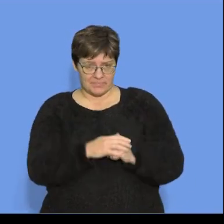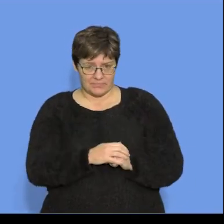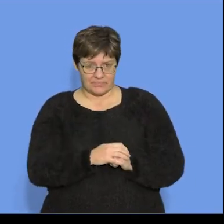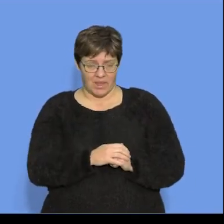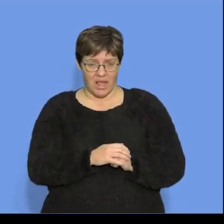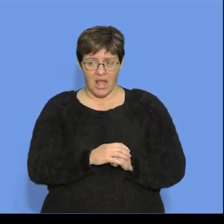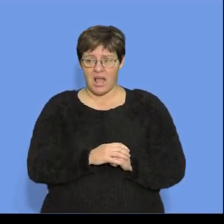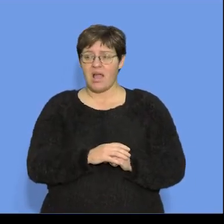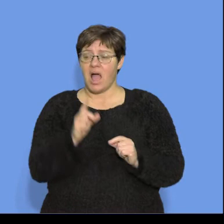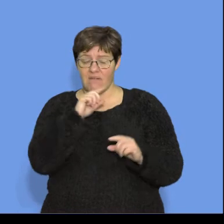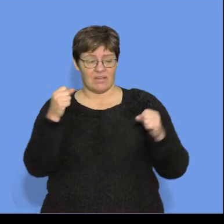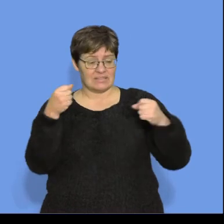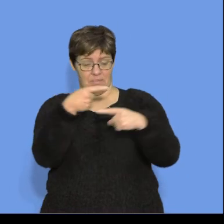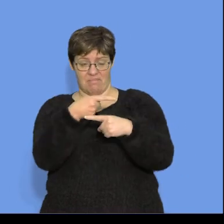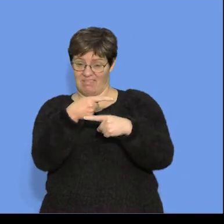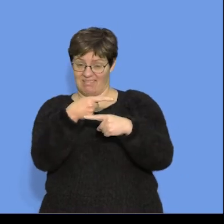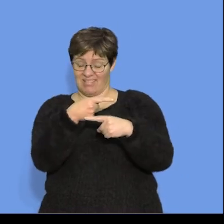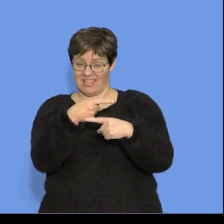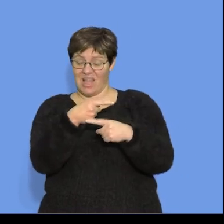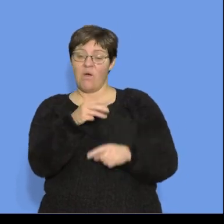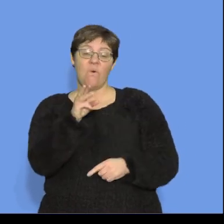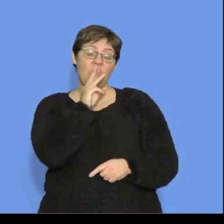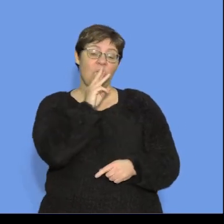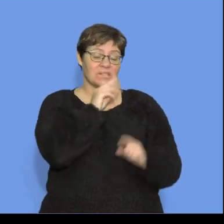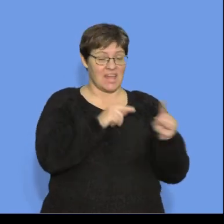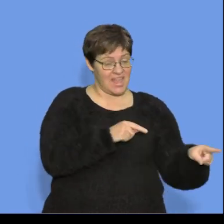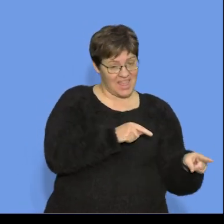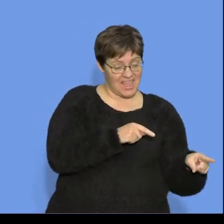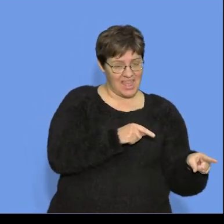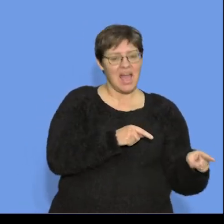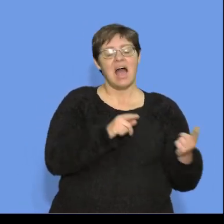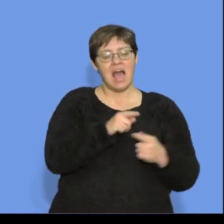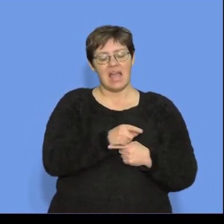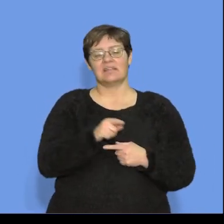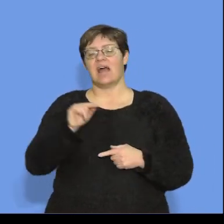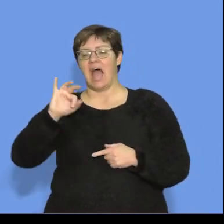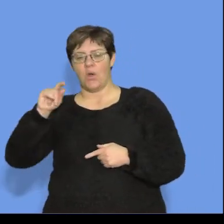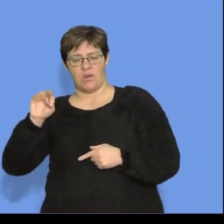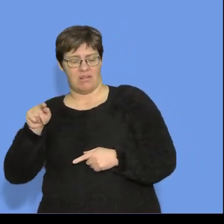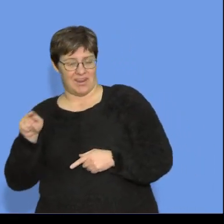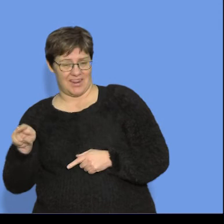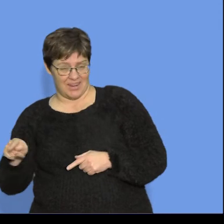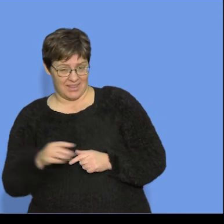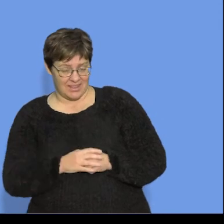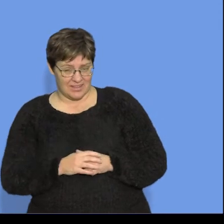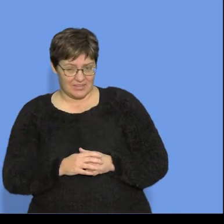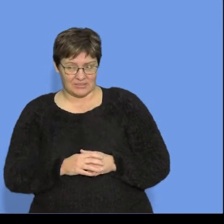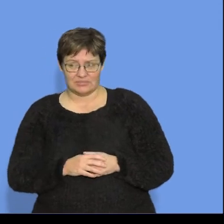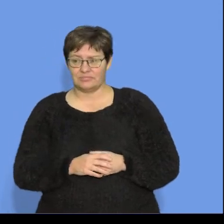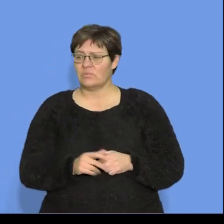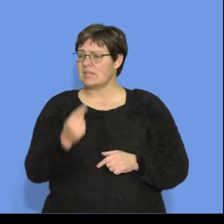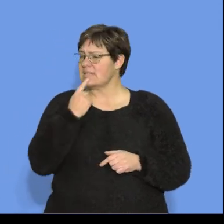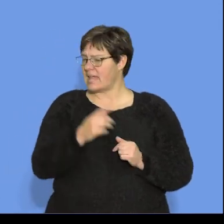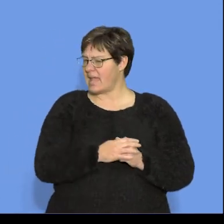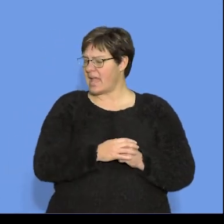So water molecules on this side, and we've got ions on this side. And in fact, what we can do is we can say,